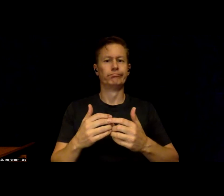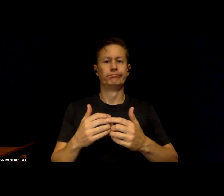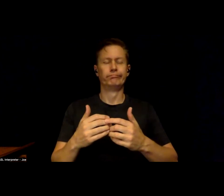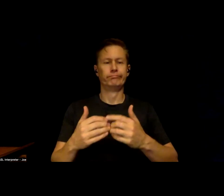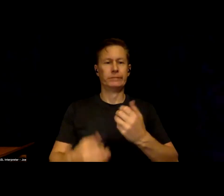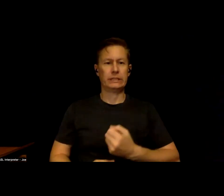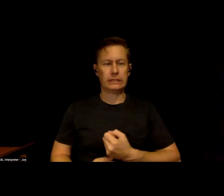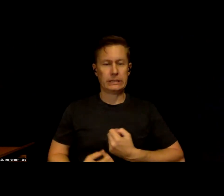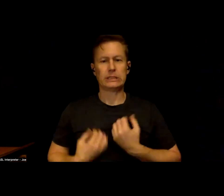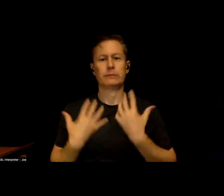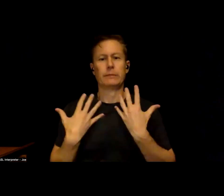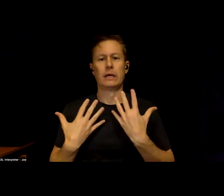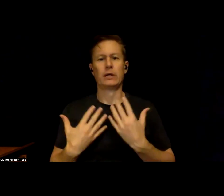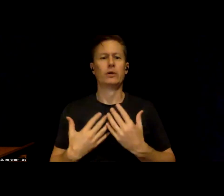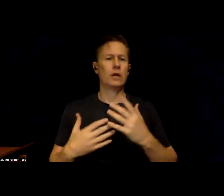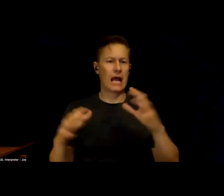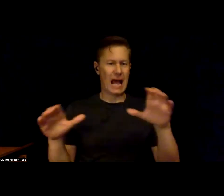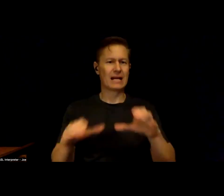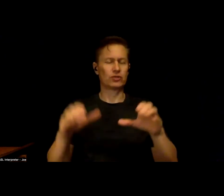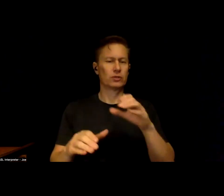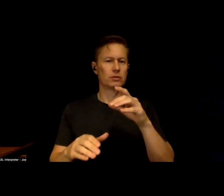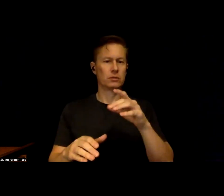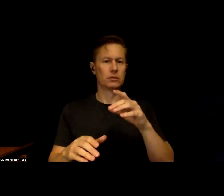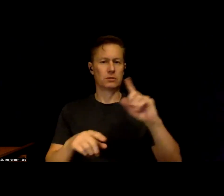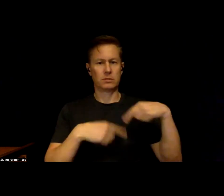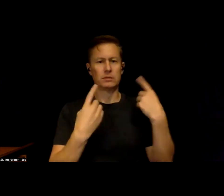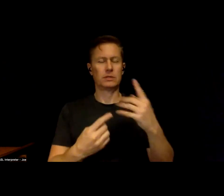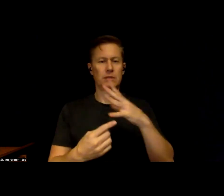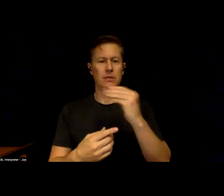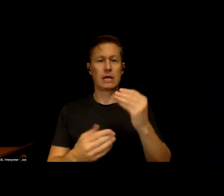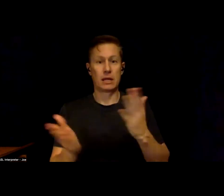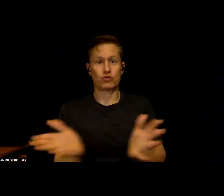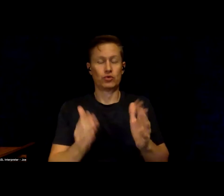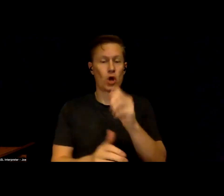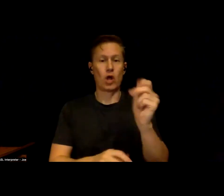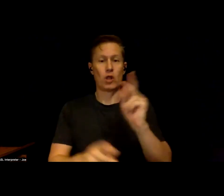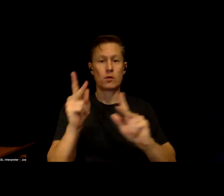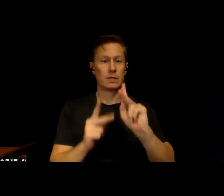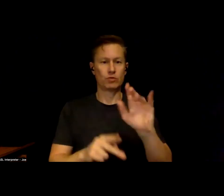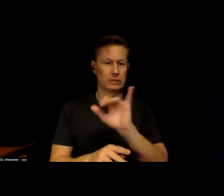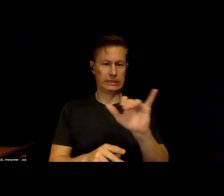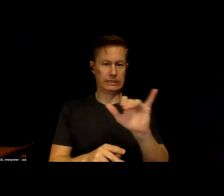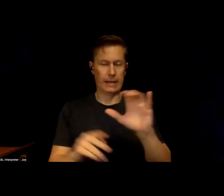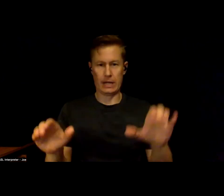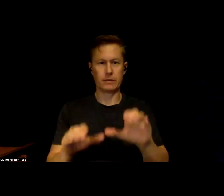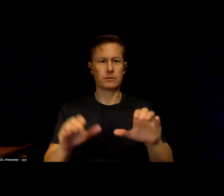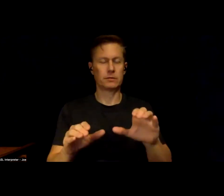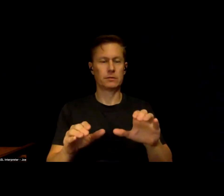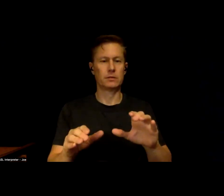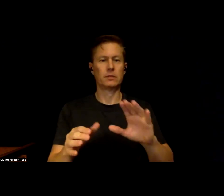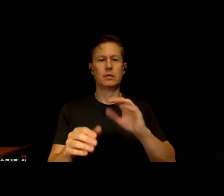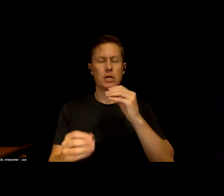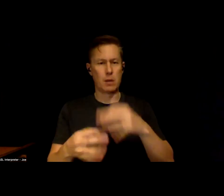since, and really encourage others to do so too. So it's really a message that for all of us on the webinar today